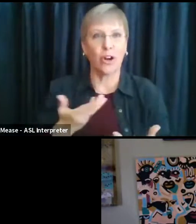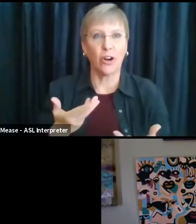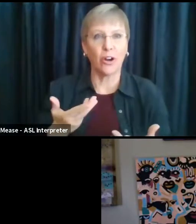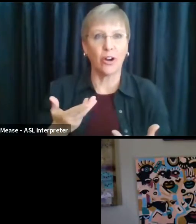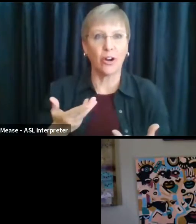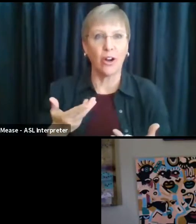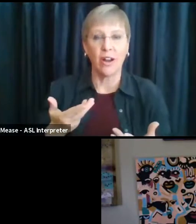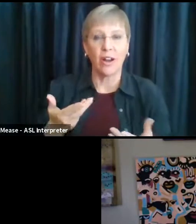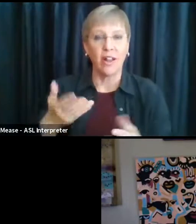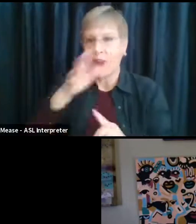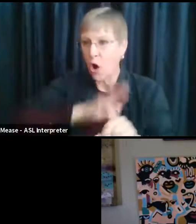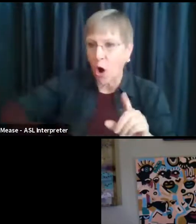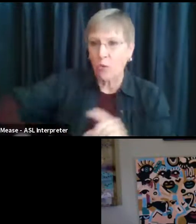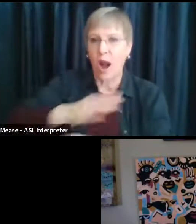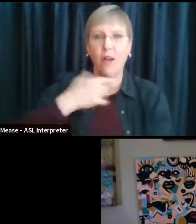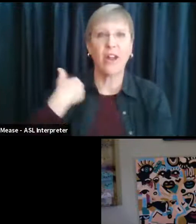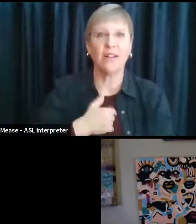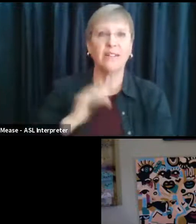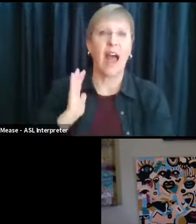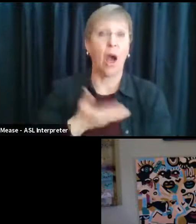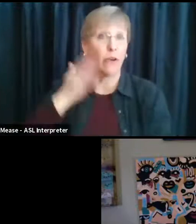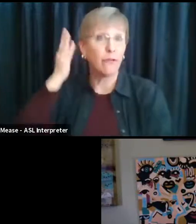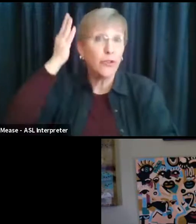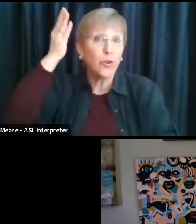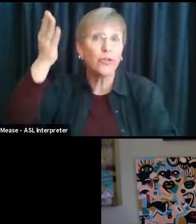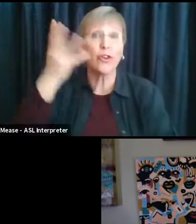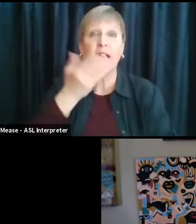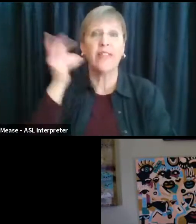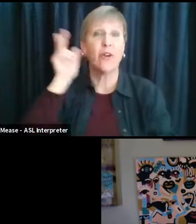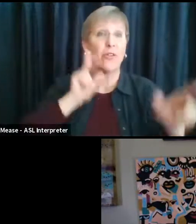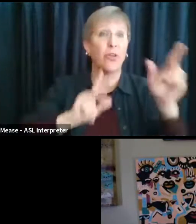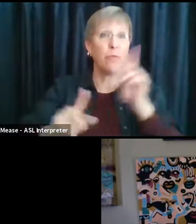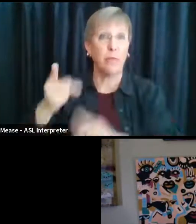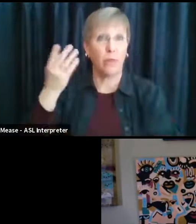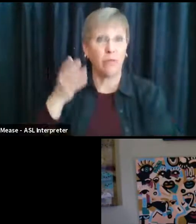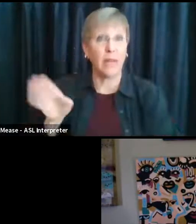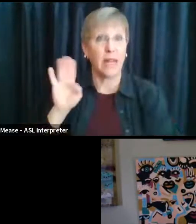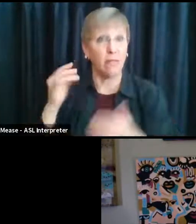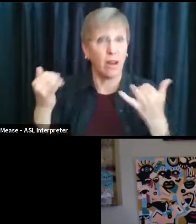they're around us, and they're our future, and they are the people of Benin.